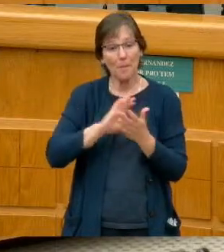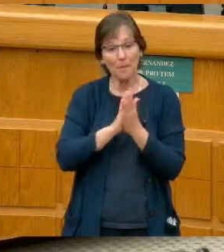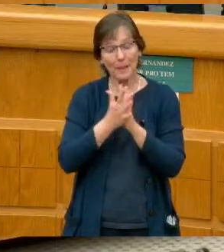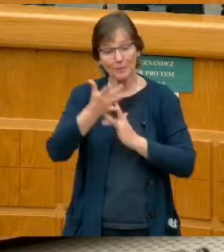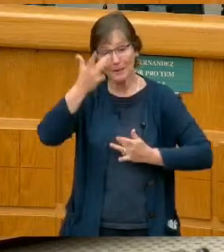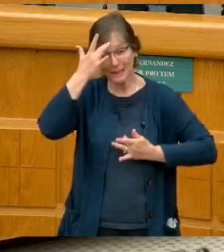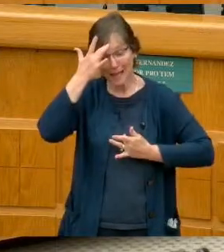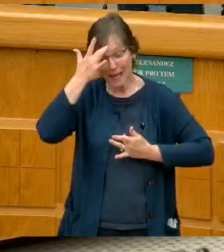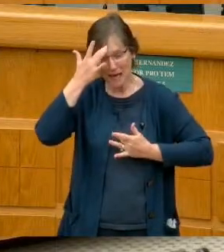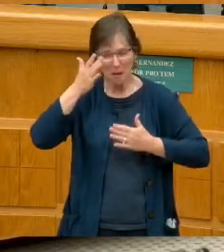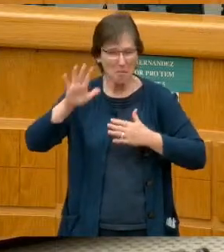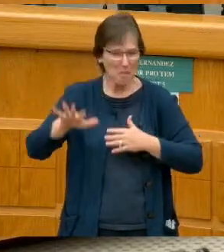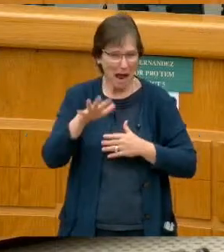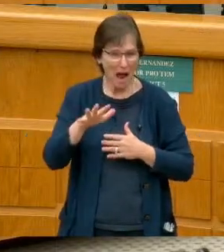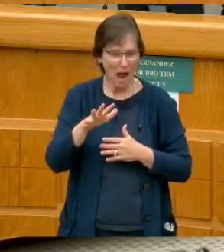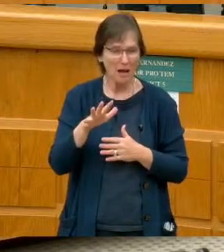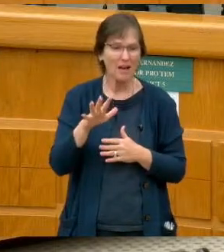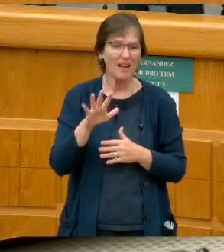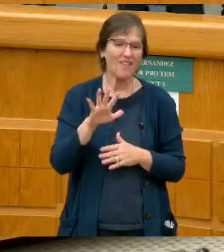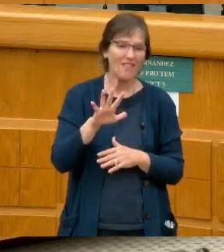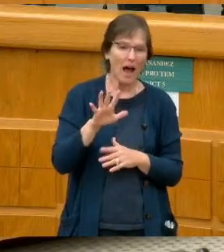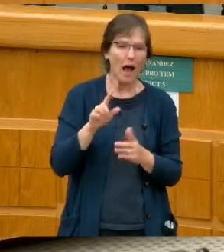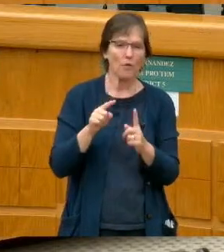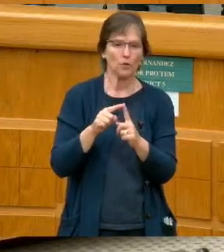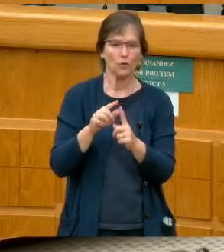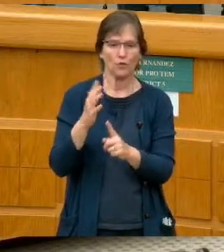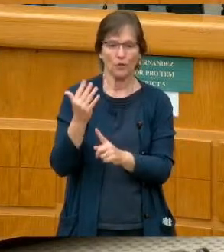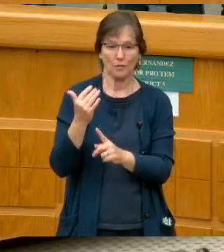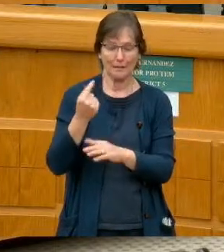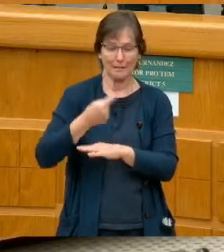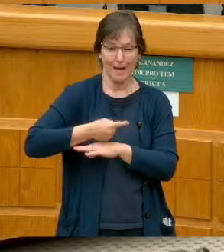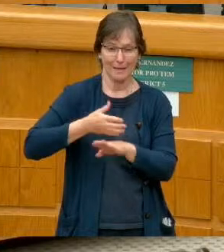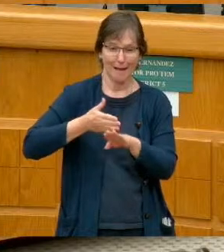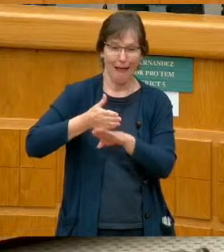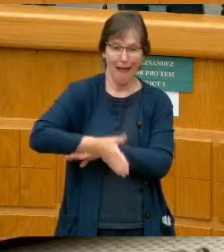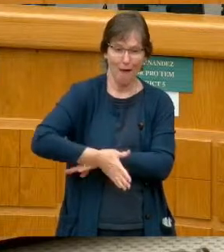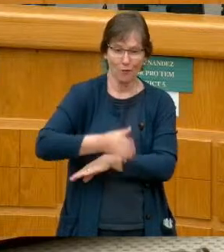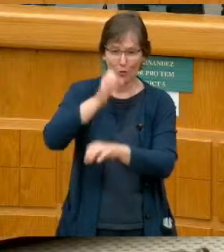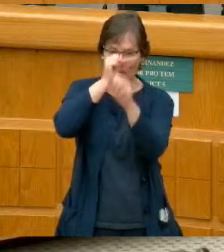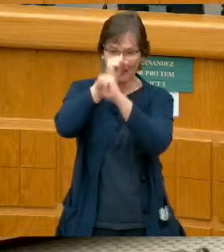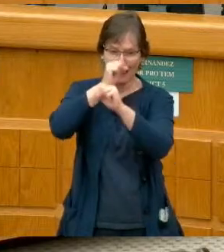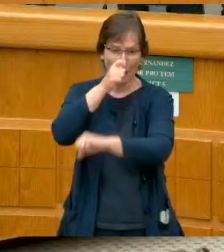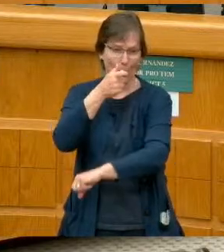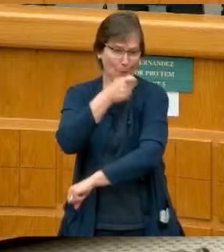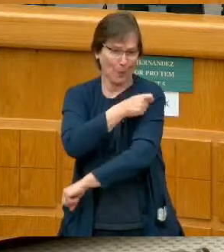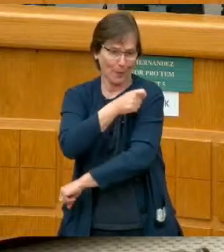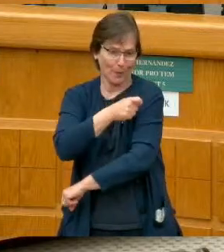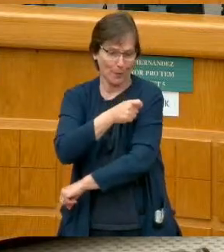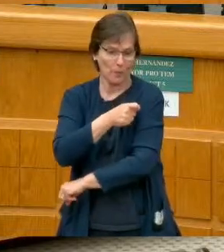Currently, there are no vaccines to prevent nor medications to treat SLE.